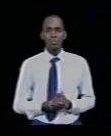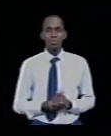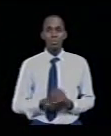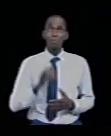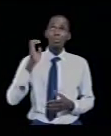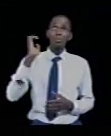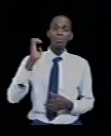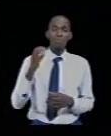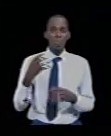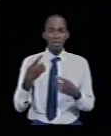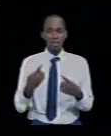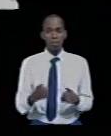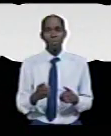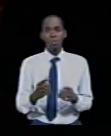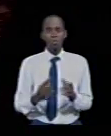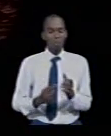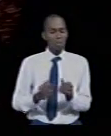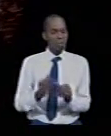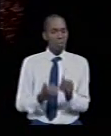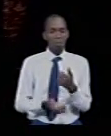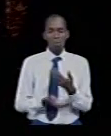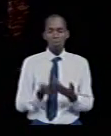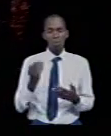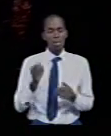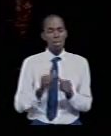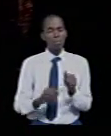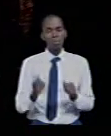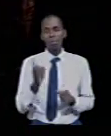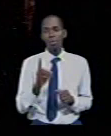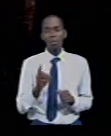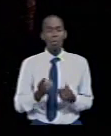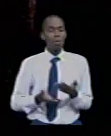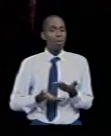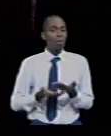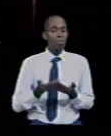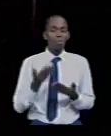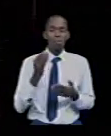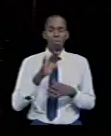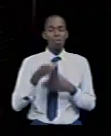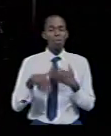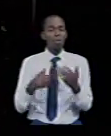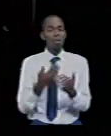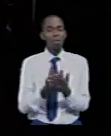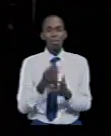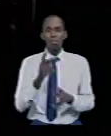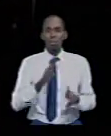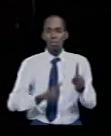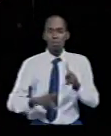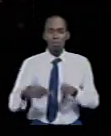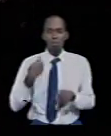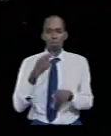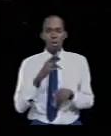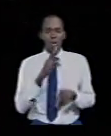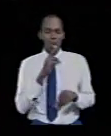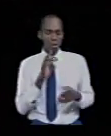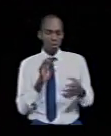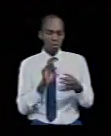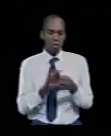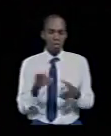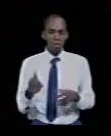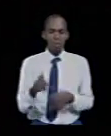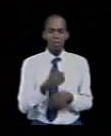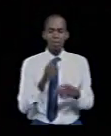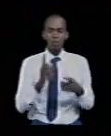evangelism takes place almost everywhere. Almost all people who attach themselves